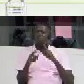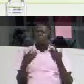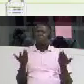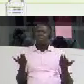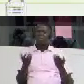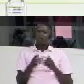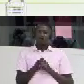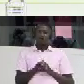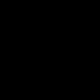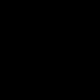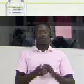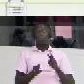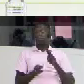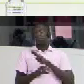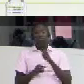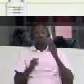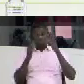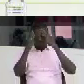No,